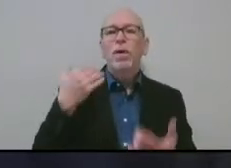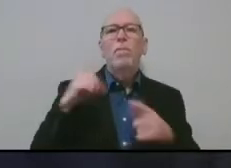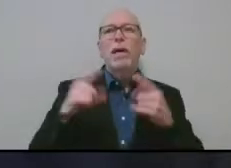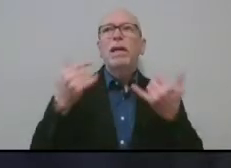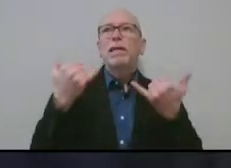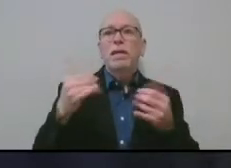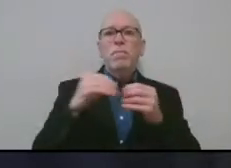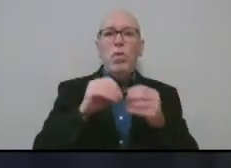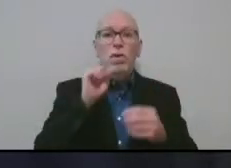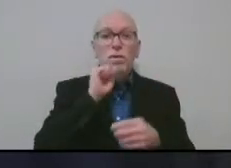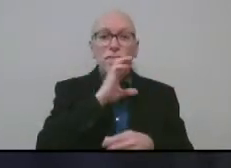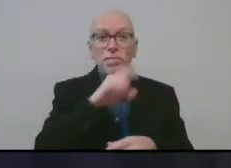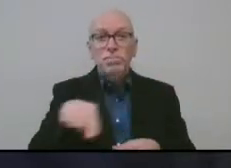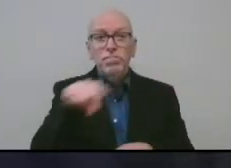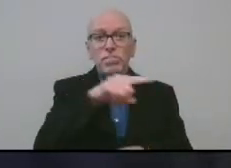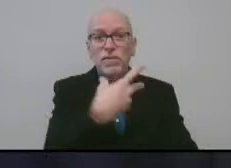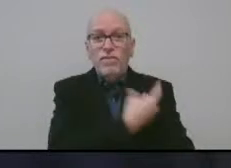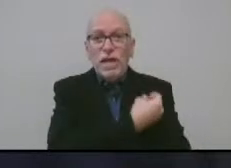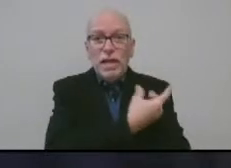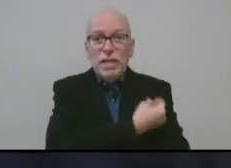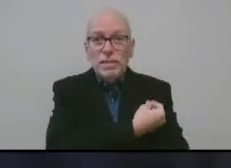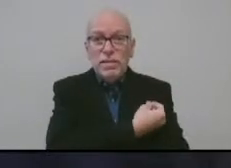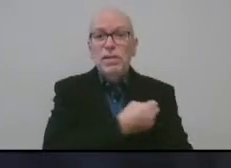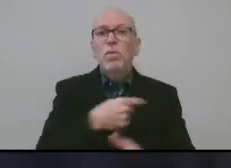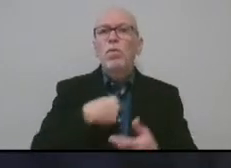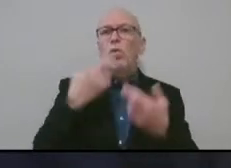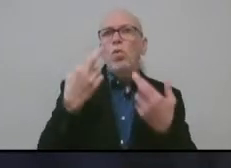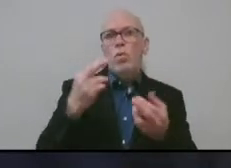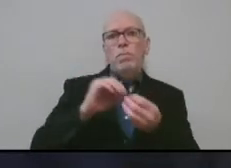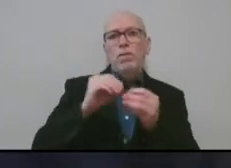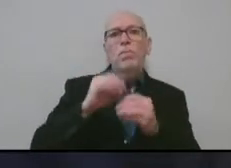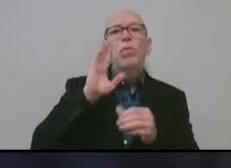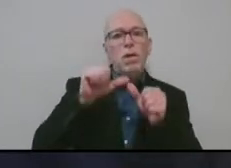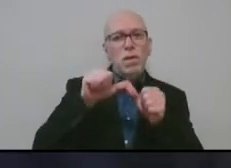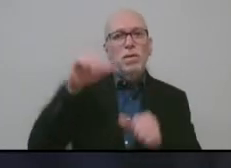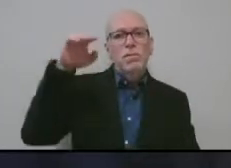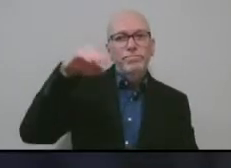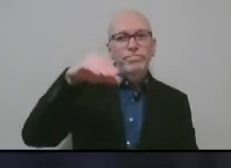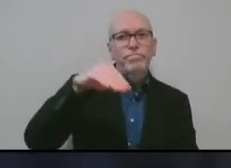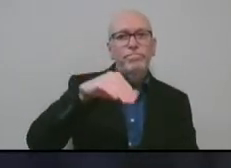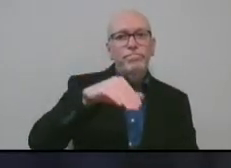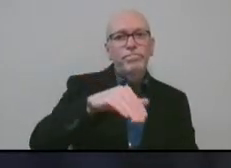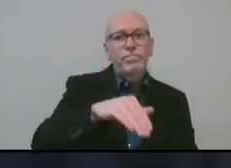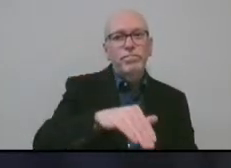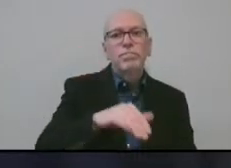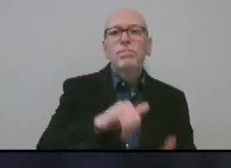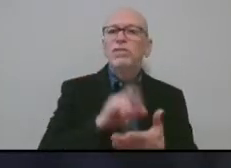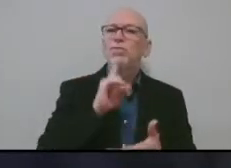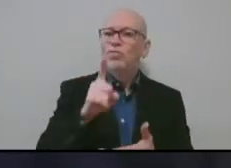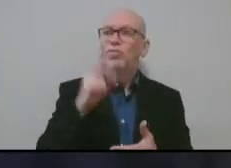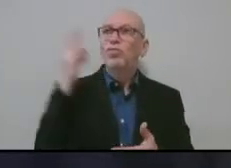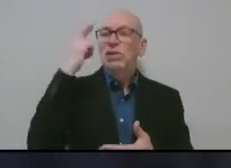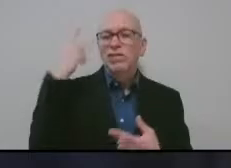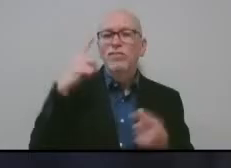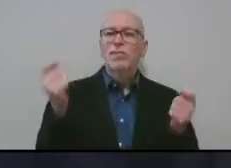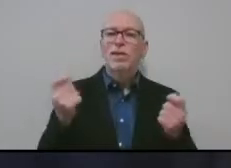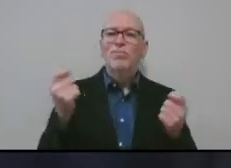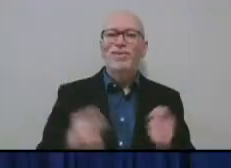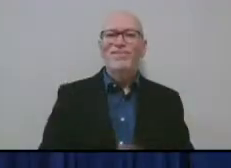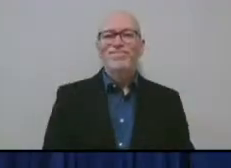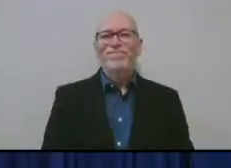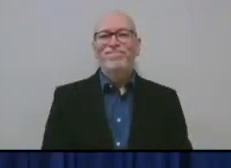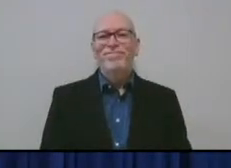get vaccinated, our hope is that these numbers continue to decline. That truly would be a reason to celebrate. Thank you.